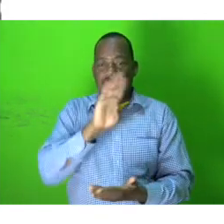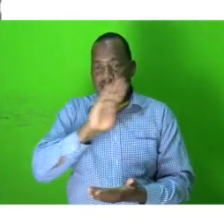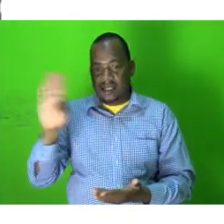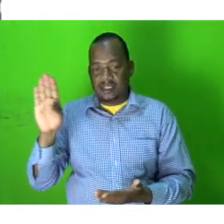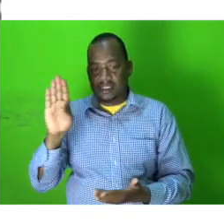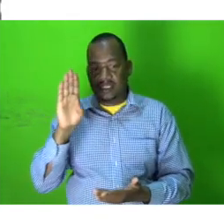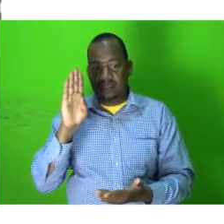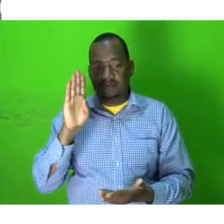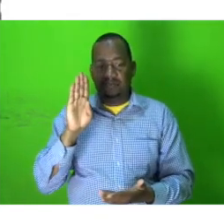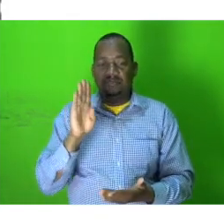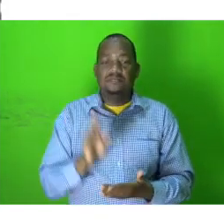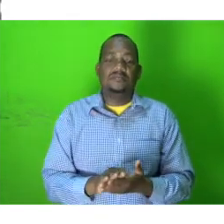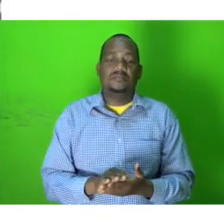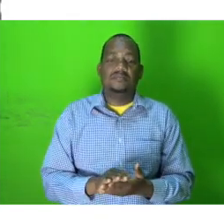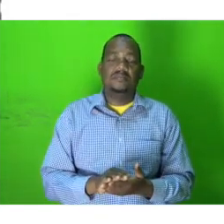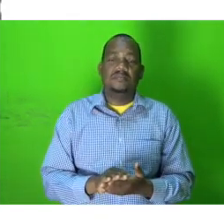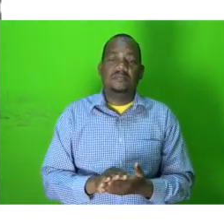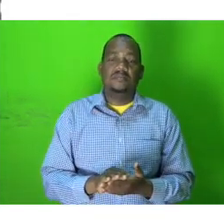Balance